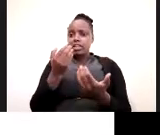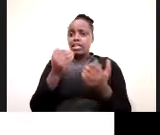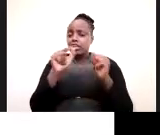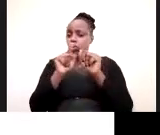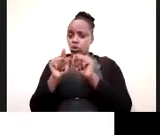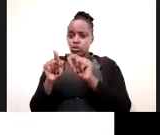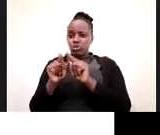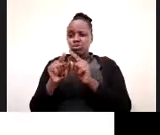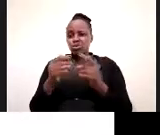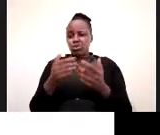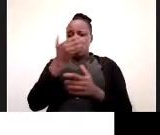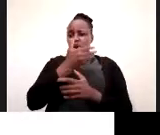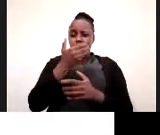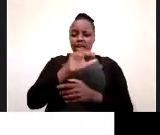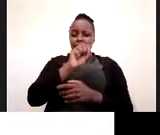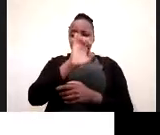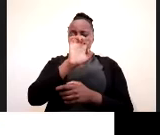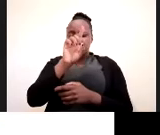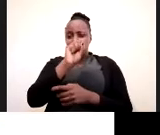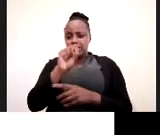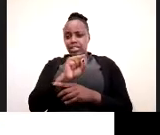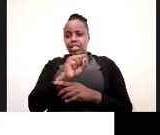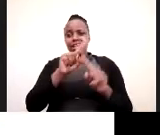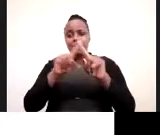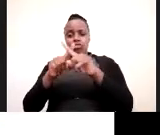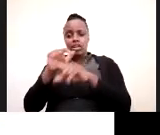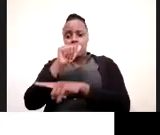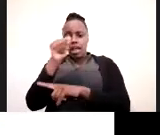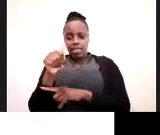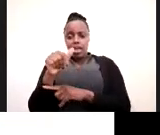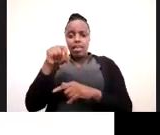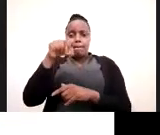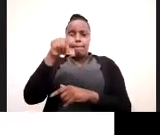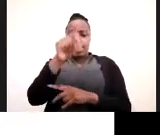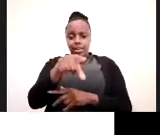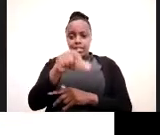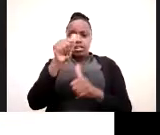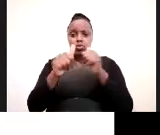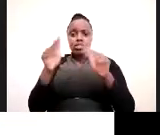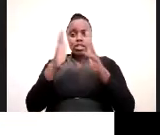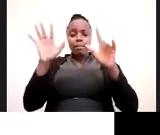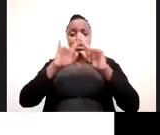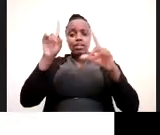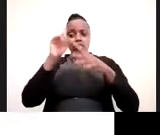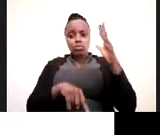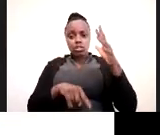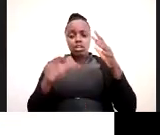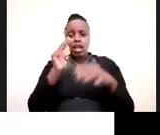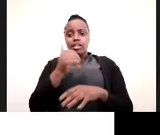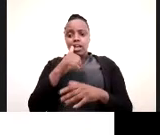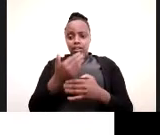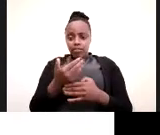oil seeds and so on. For the plant products, the main differences that were spotted between the